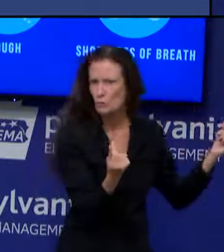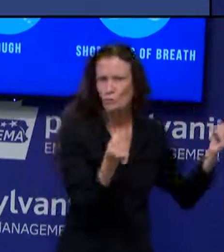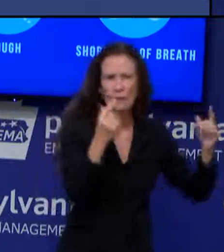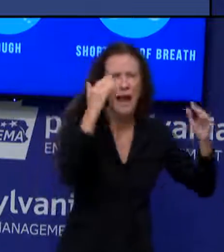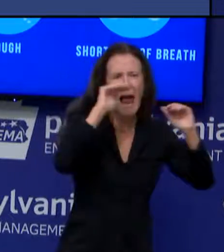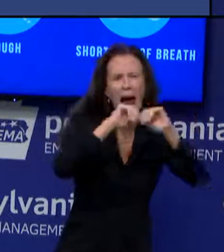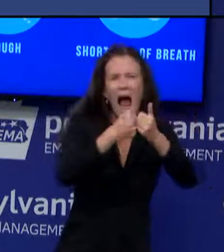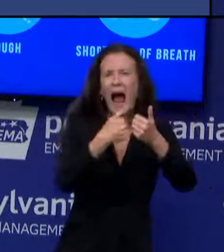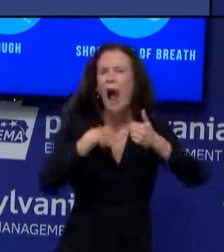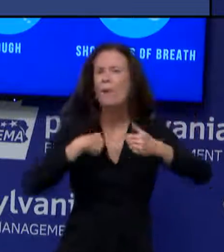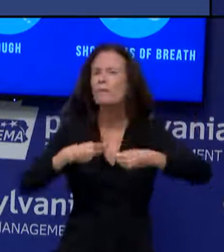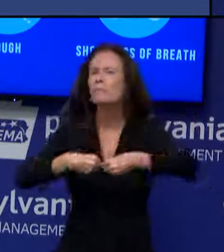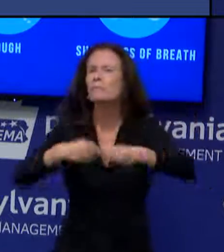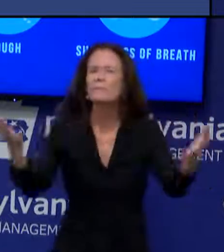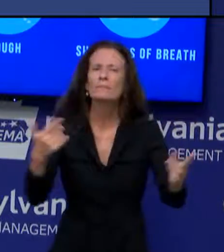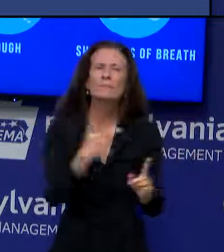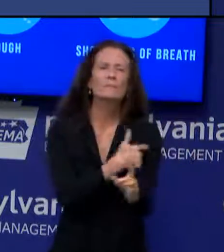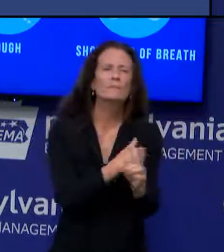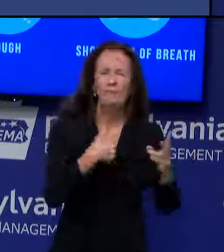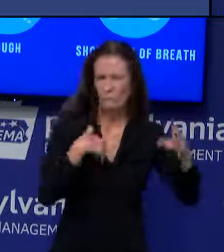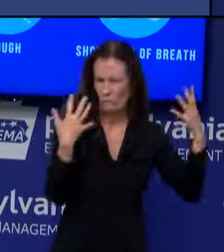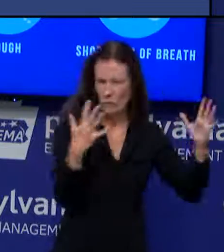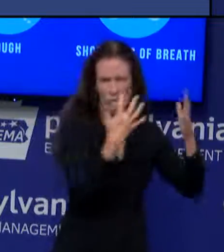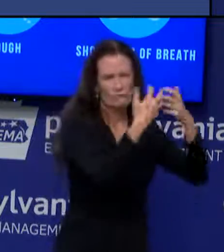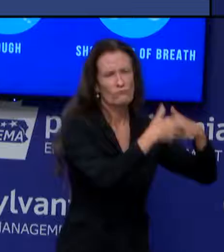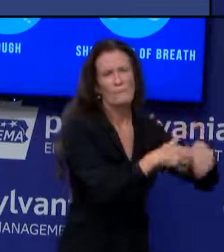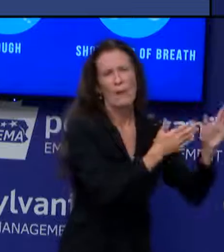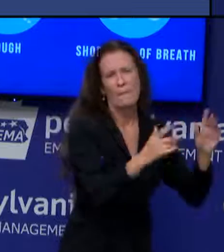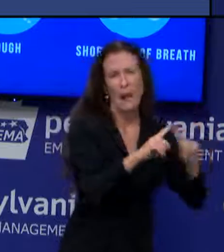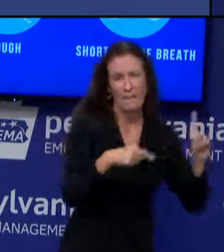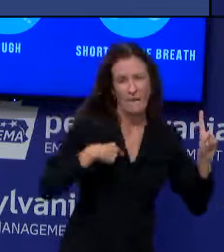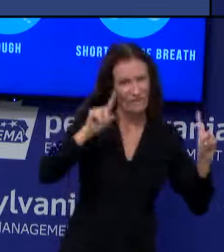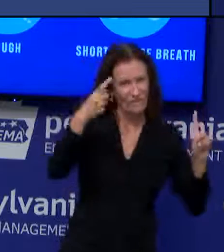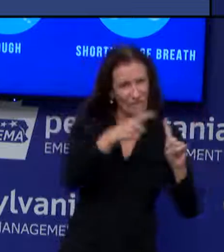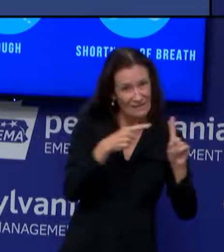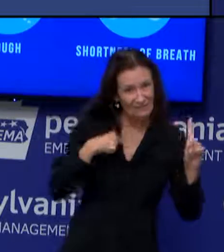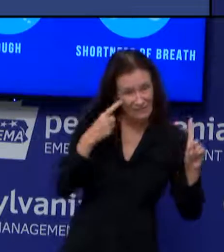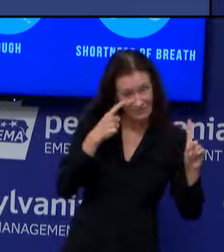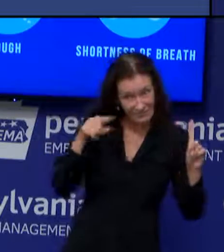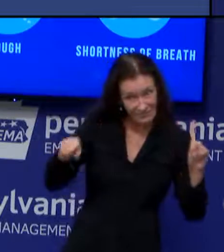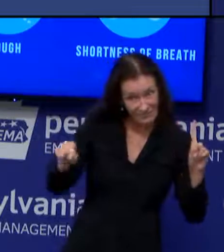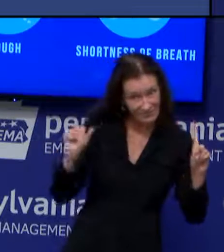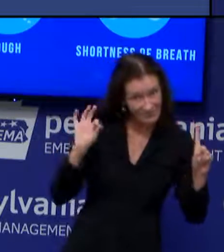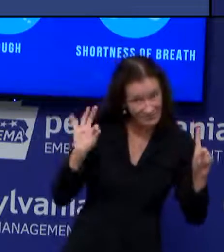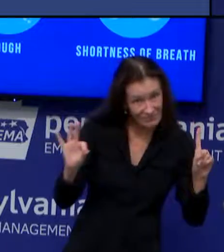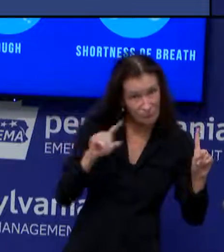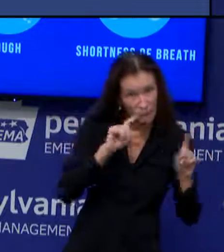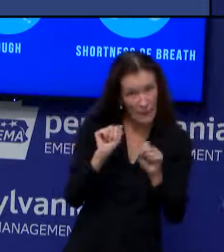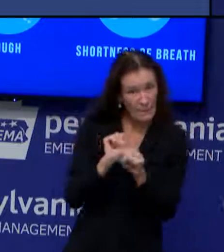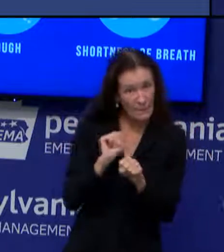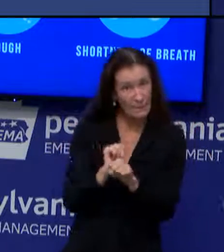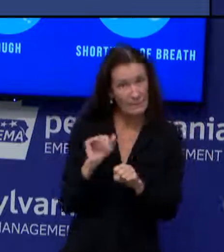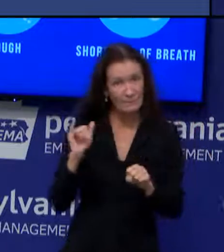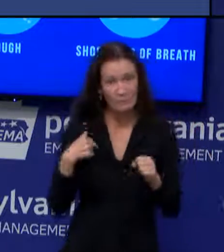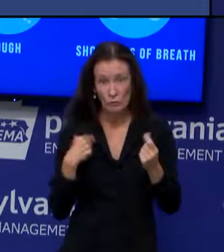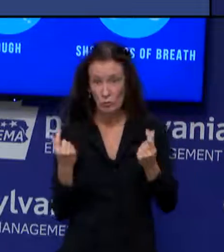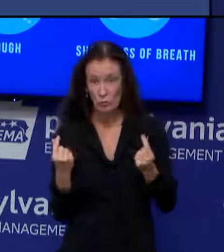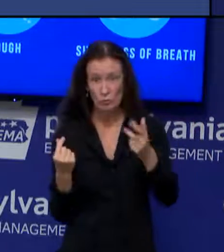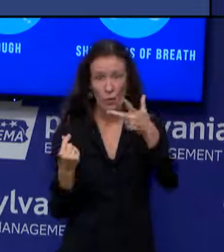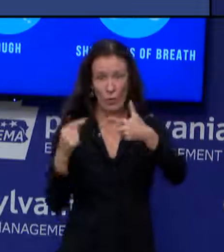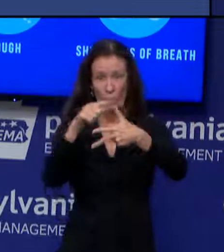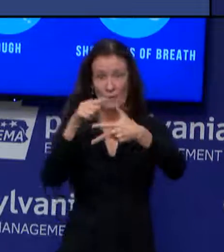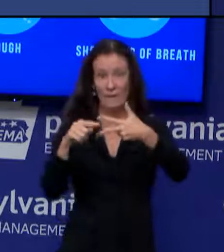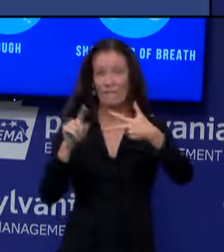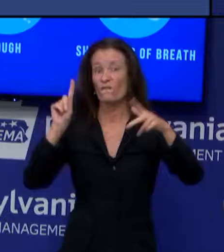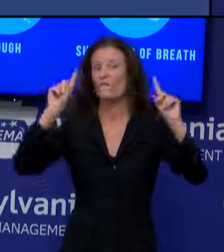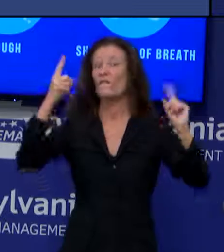the vaccine. Most likely it's going to come in three segments, a limited distribution at the beginning for priority groups such